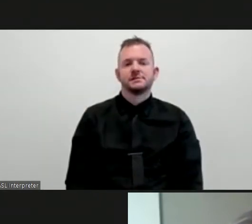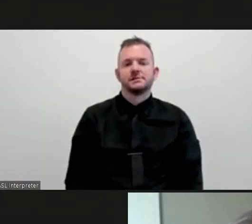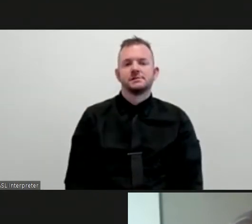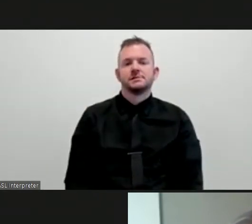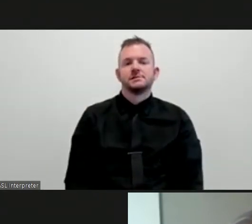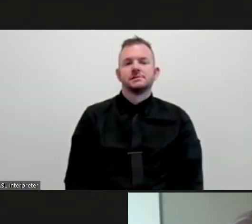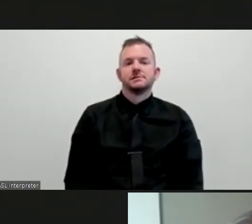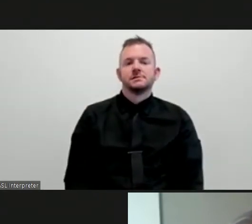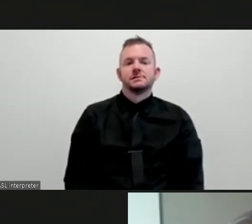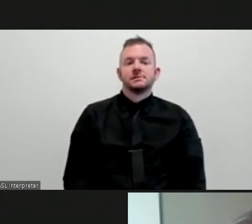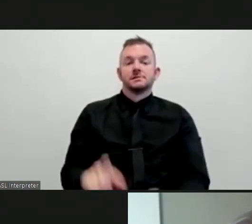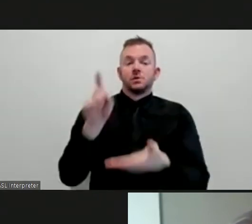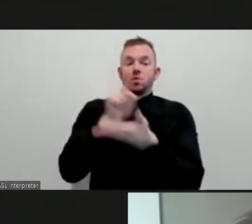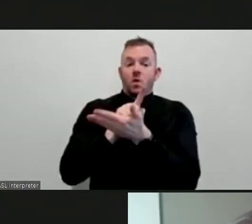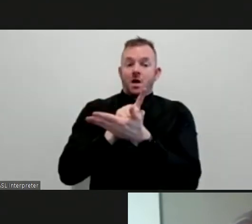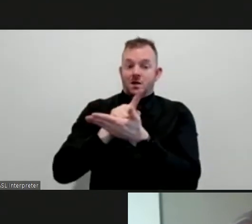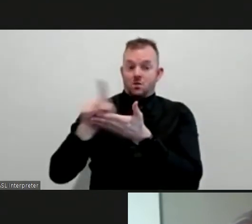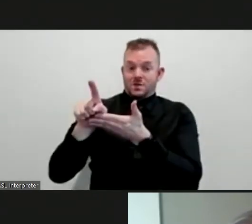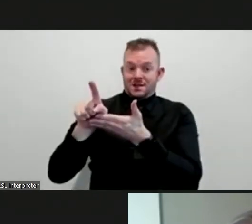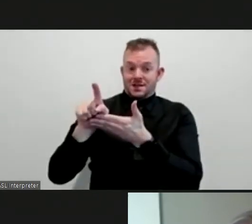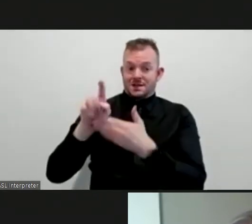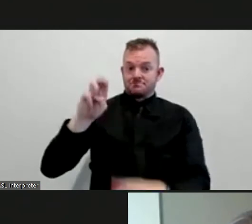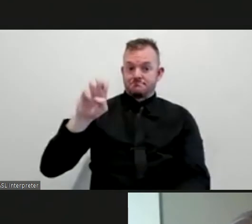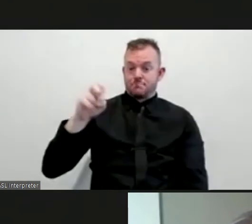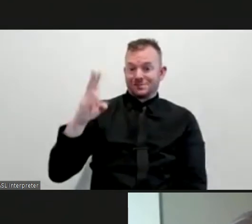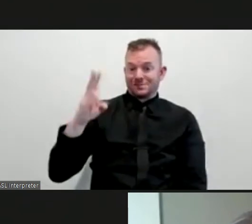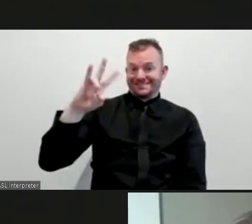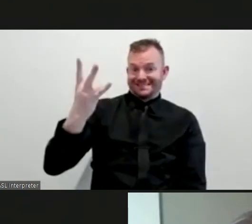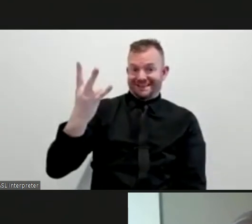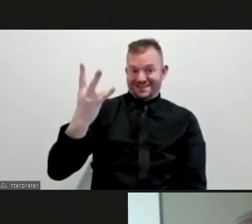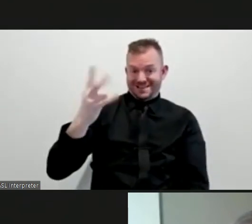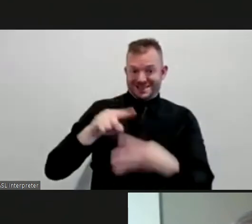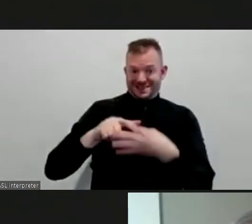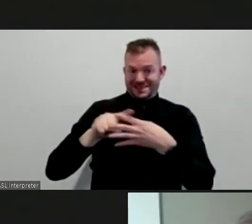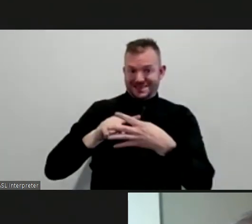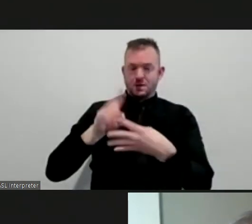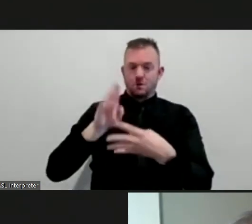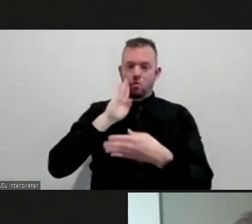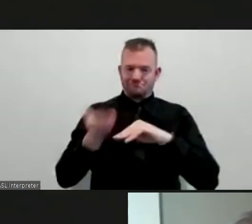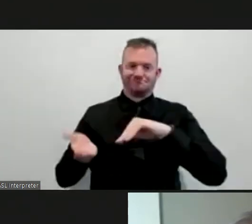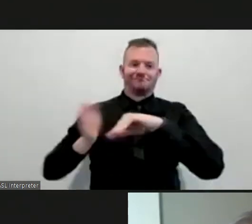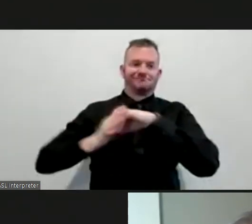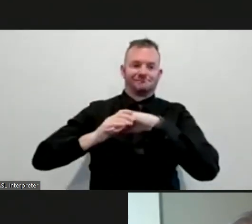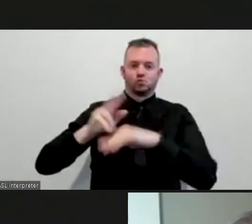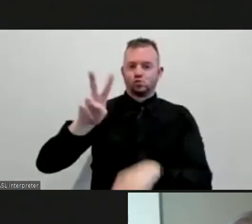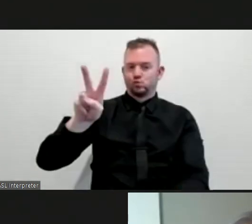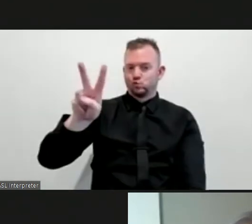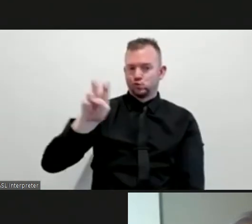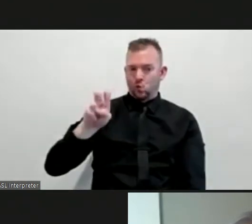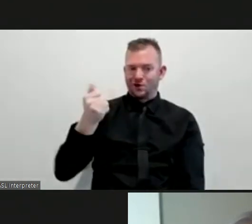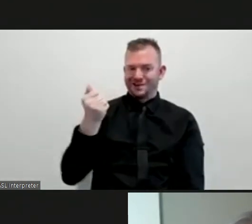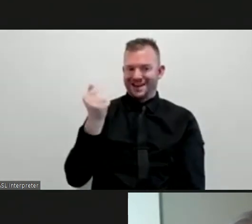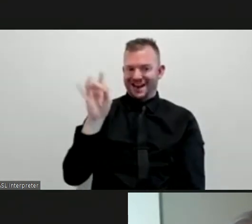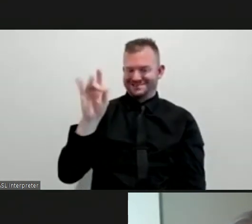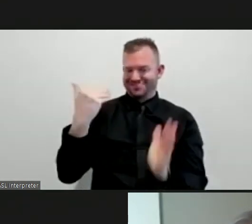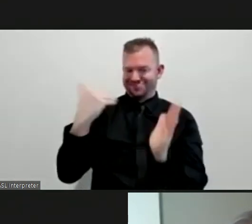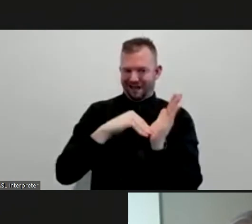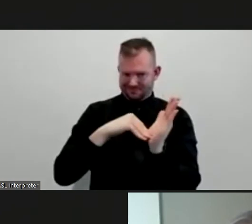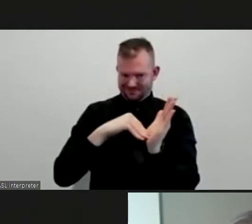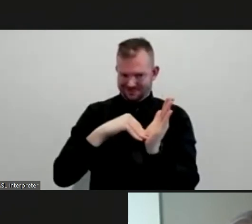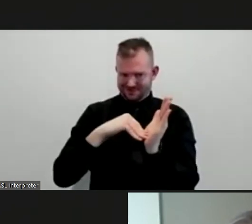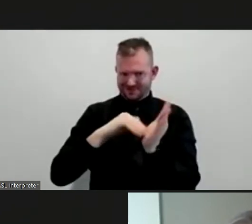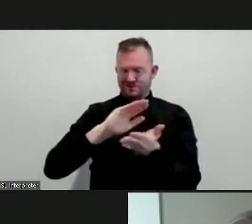first part of March, we're actually increasing to 218,000 doses for that week. So that's an increase that we're